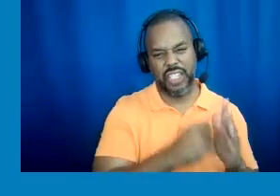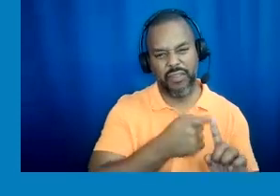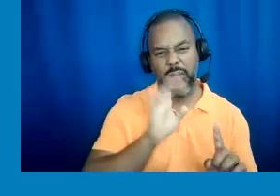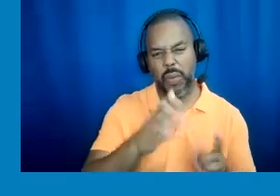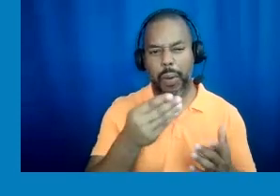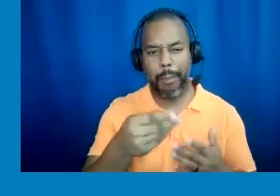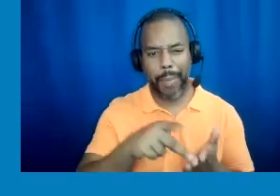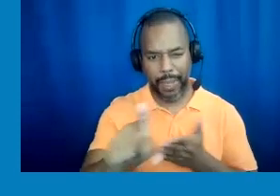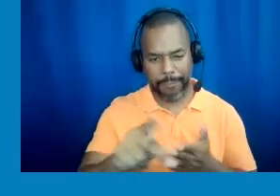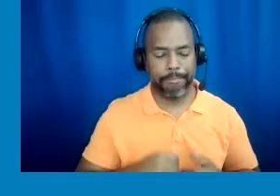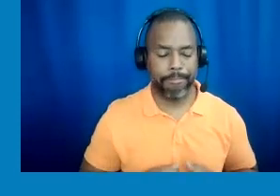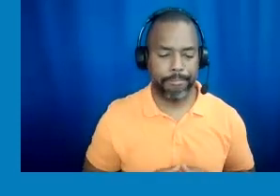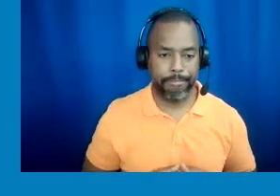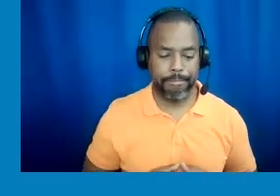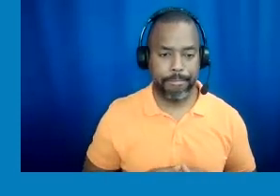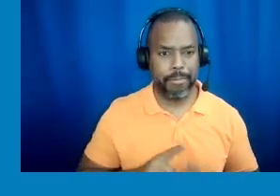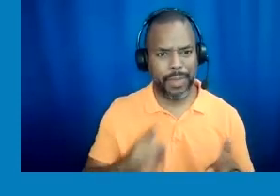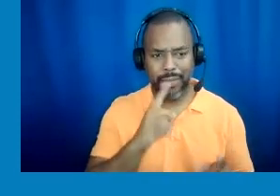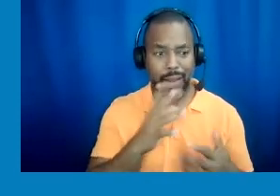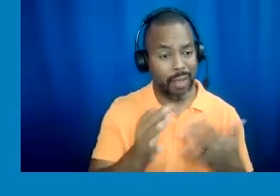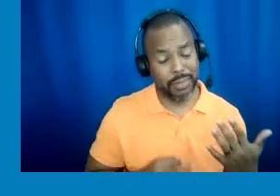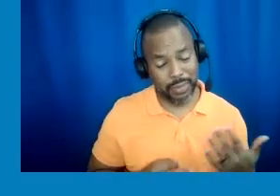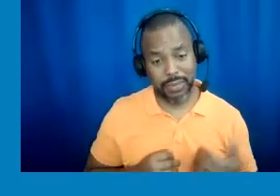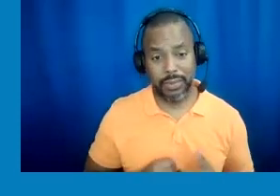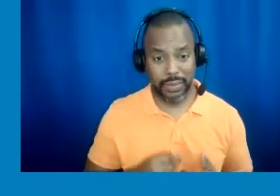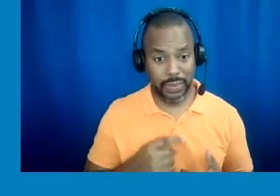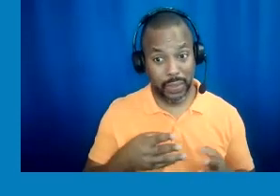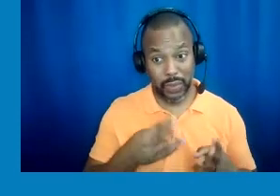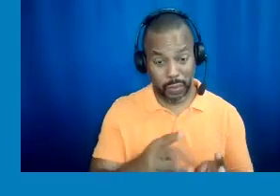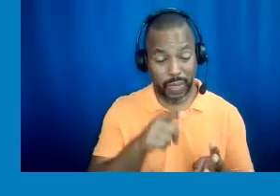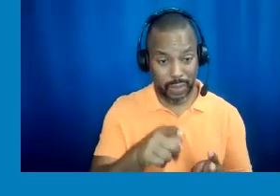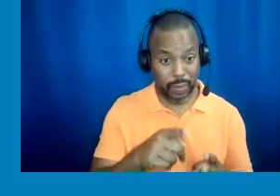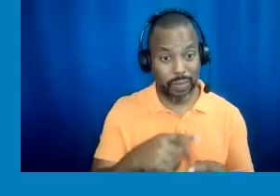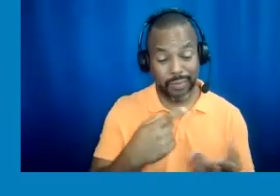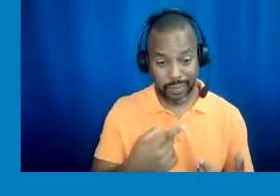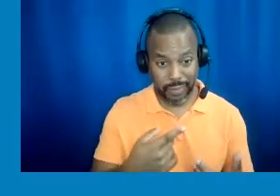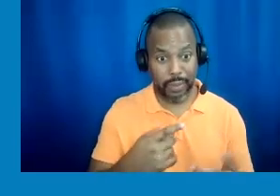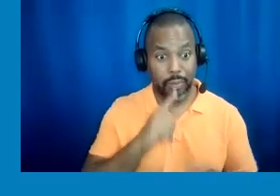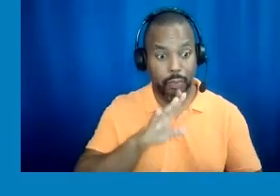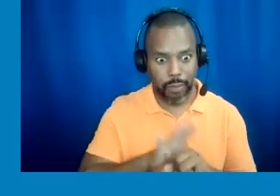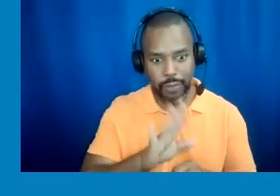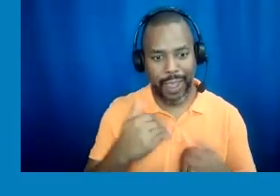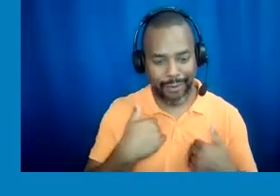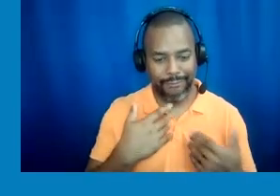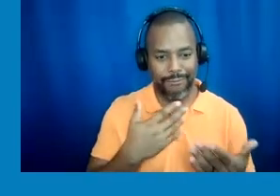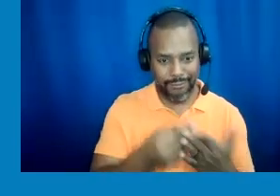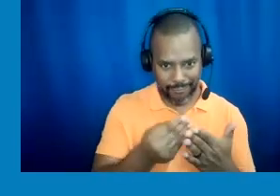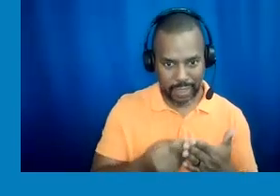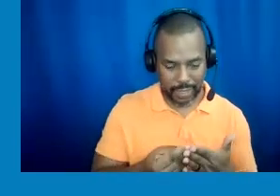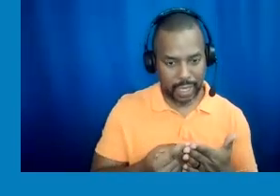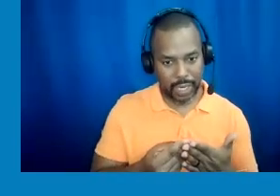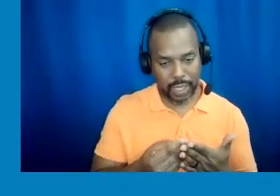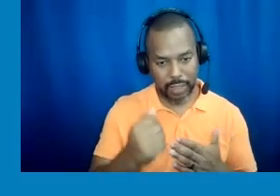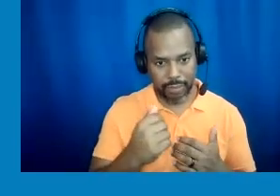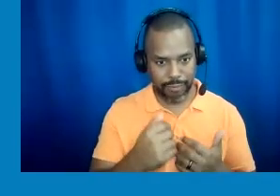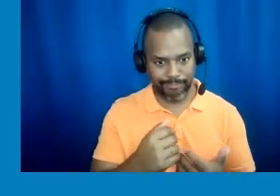to have this plan. But again, it's an option for you. It's a way to ensure that you have financial stability should you ever end off work on an